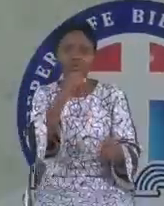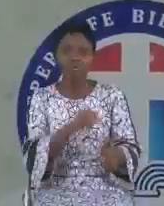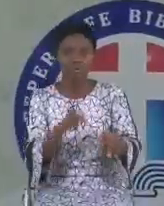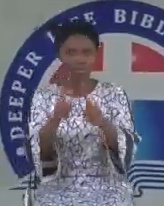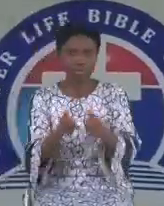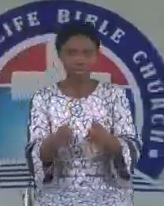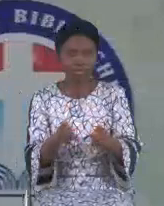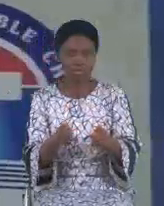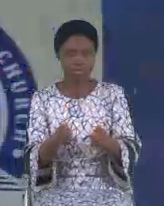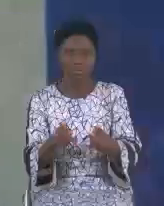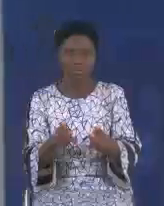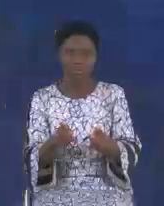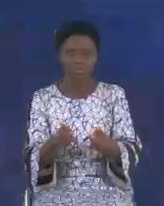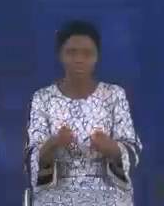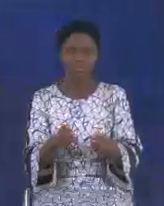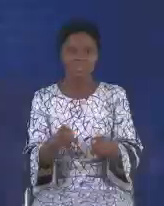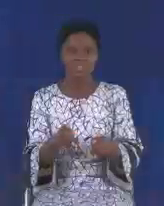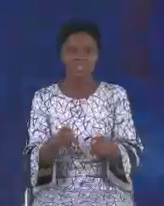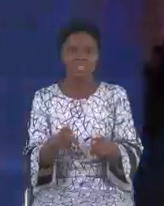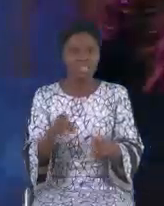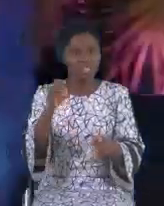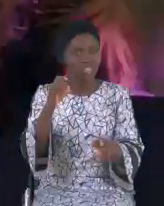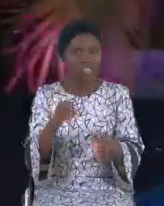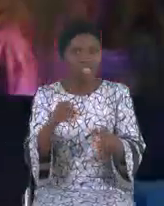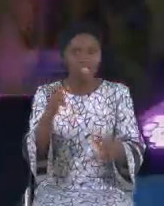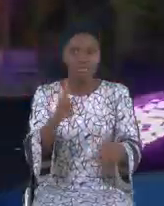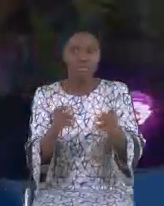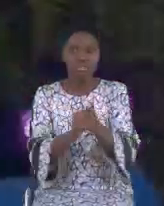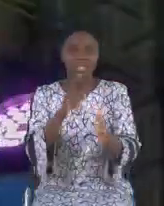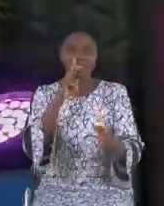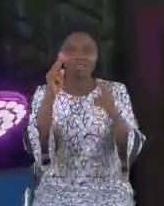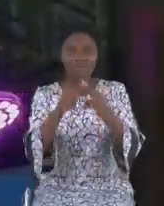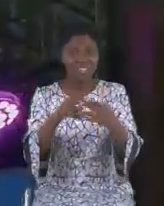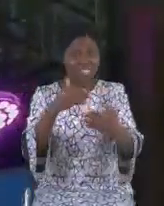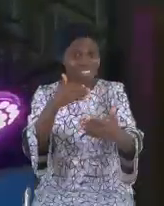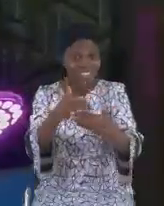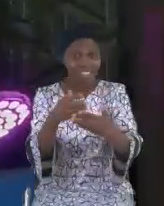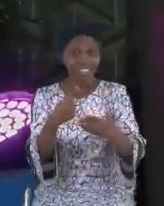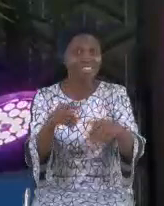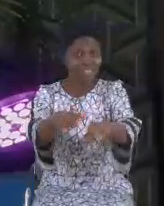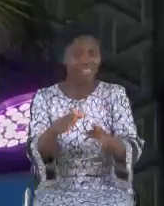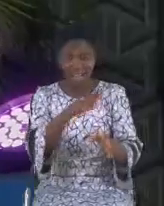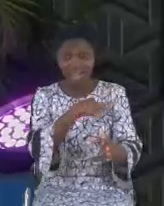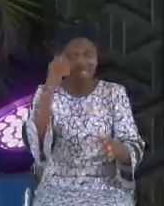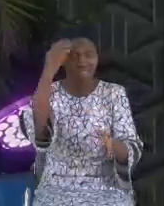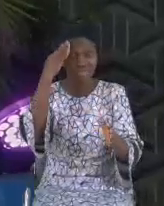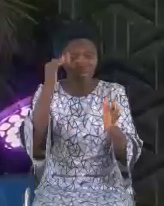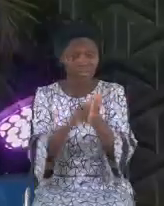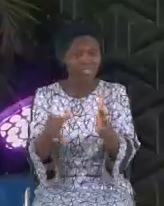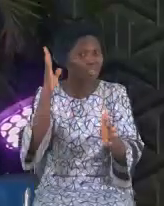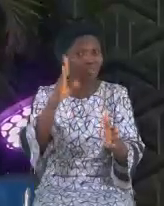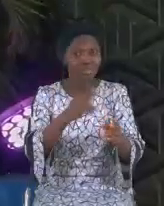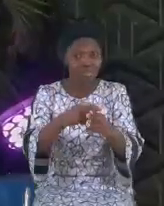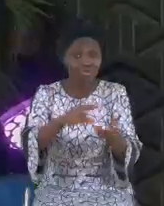anybody, the people that are very near the grave, and he knows that they will soon pass over, he wants to control